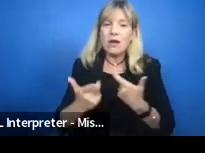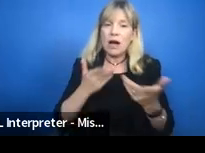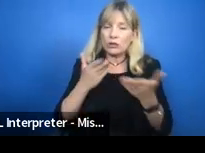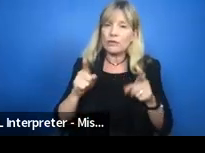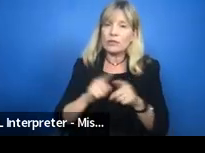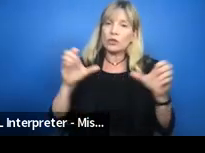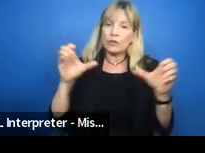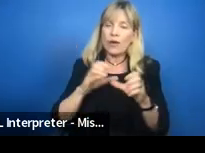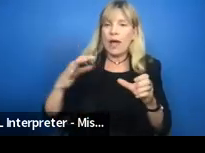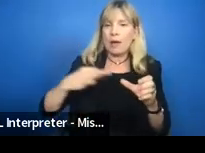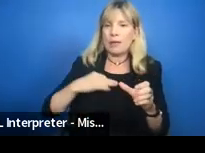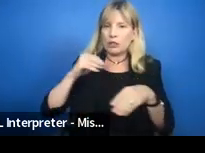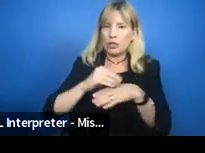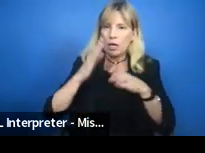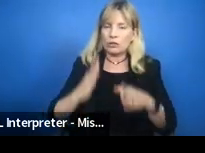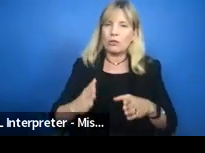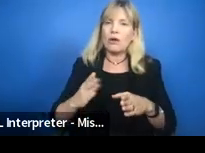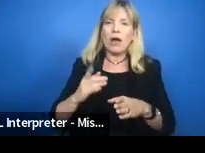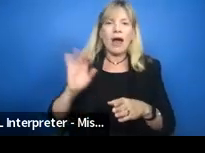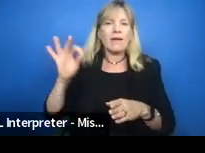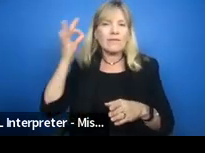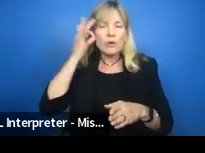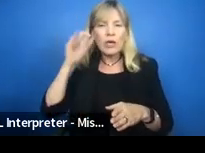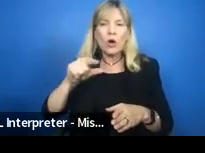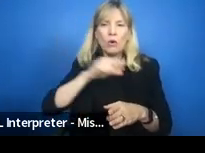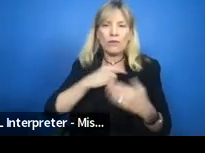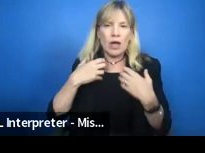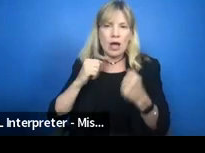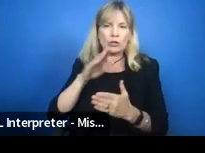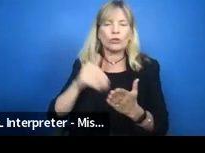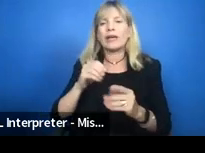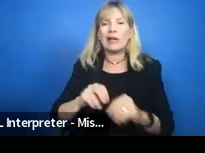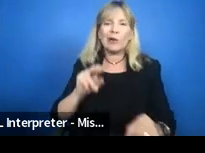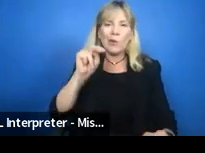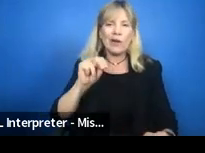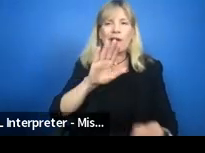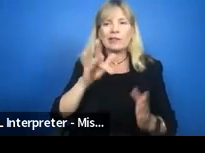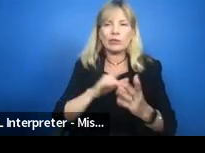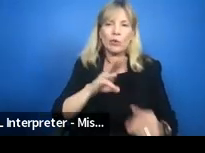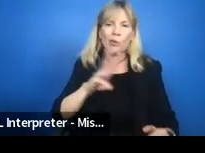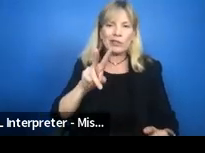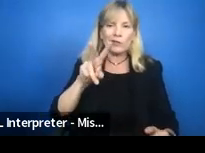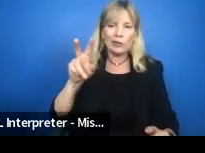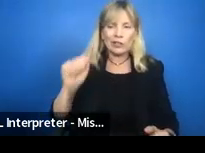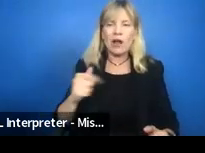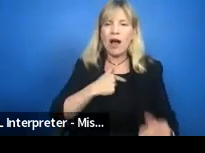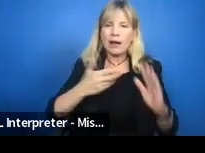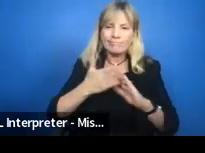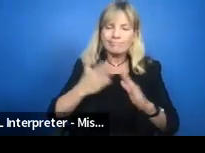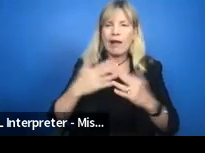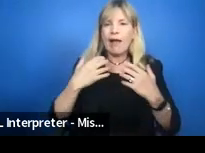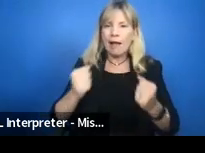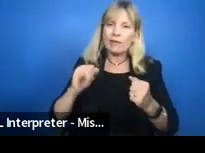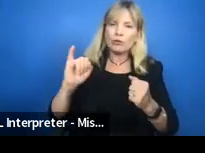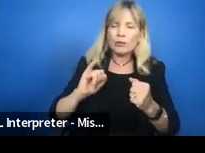certified application counselor at a federally qualified health center in North Central West Virginia, where I conducted health insurance literacy